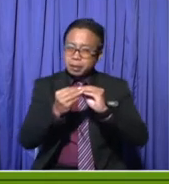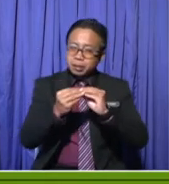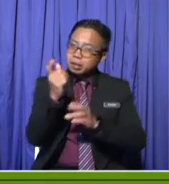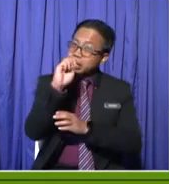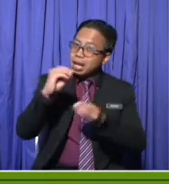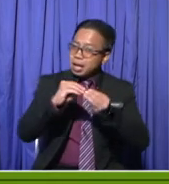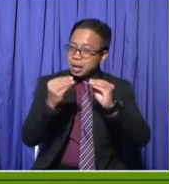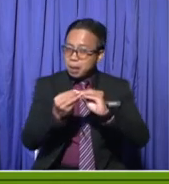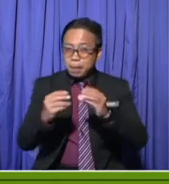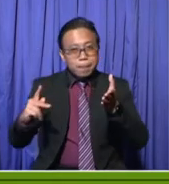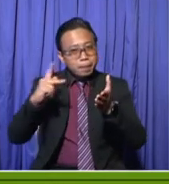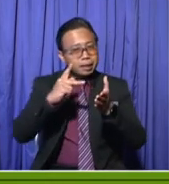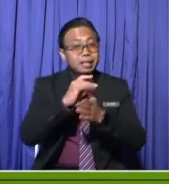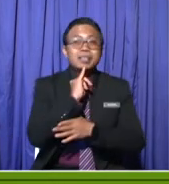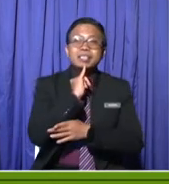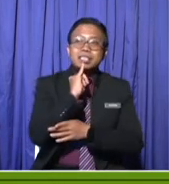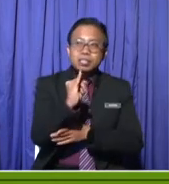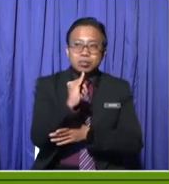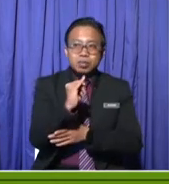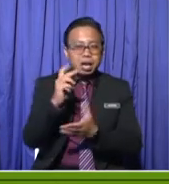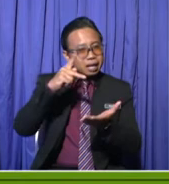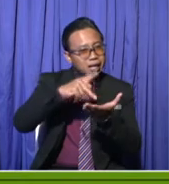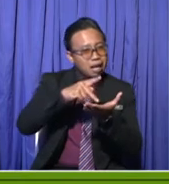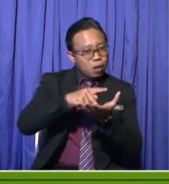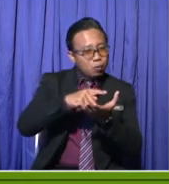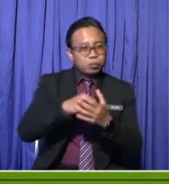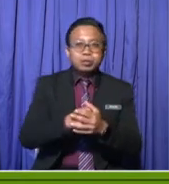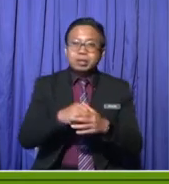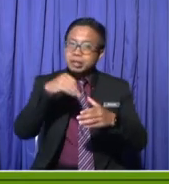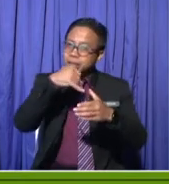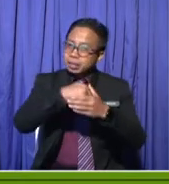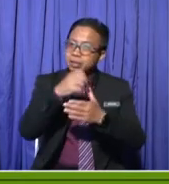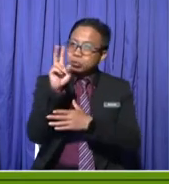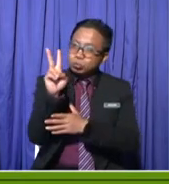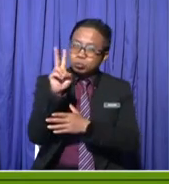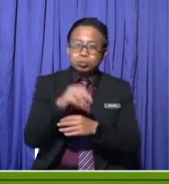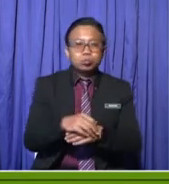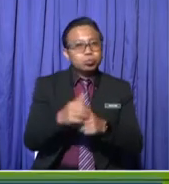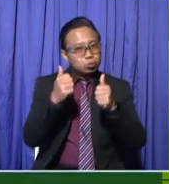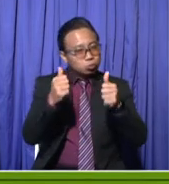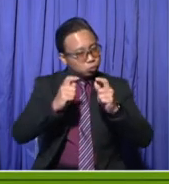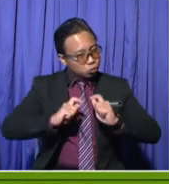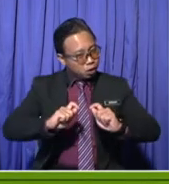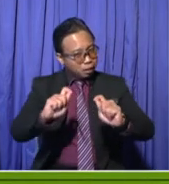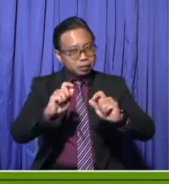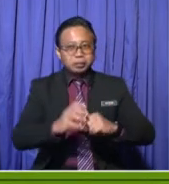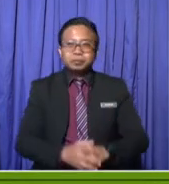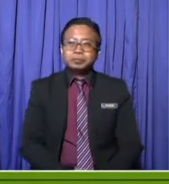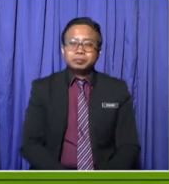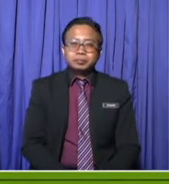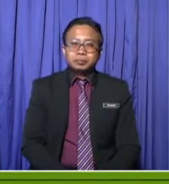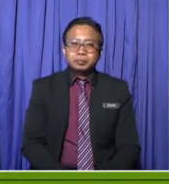number pattern is count on in twos. Good try.